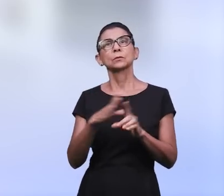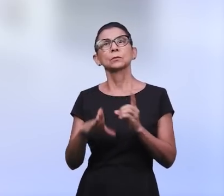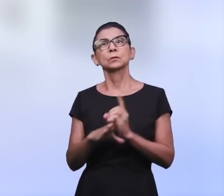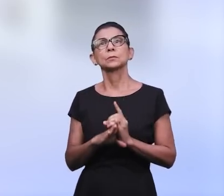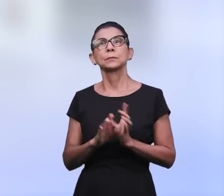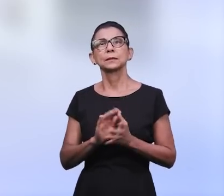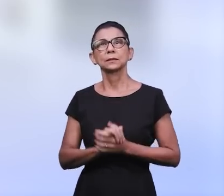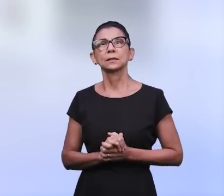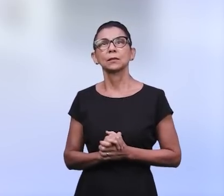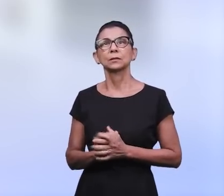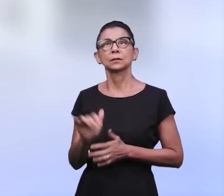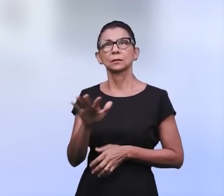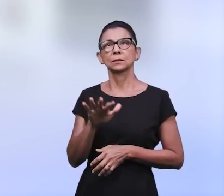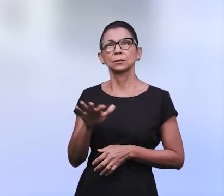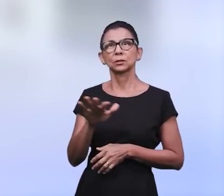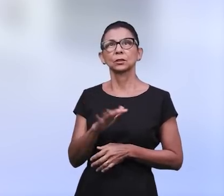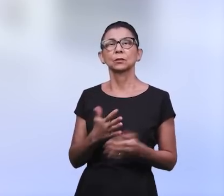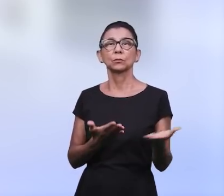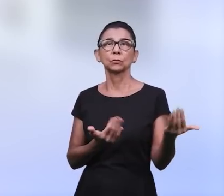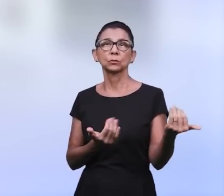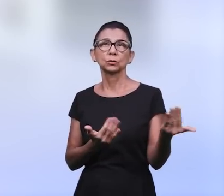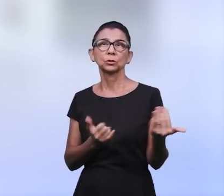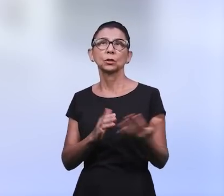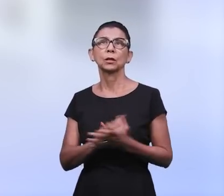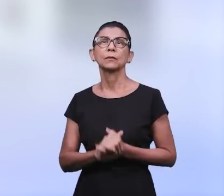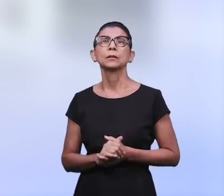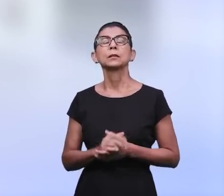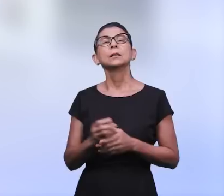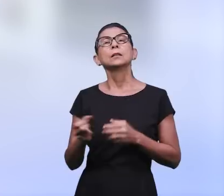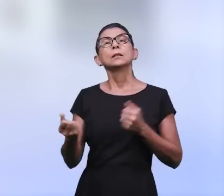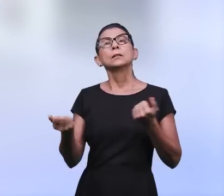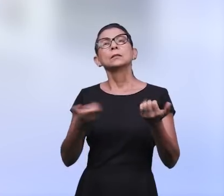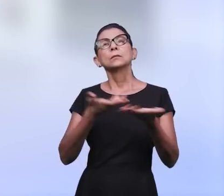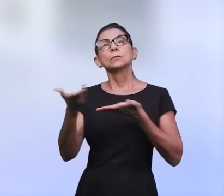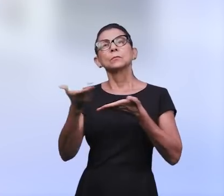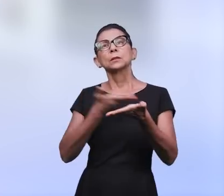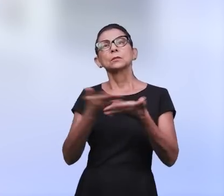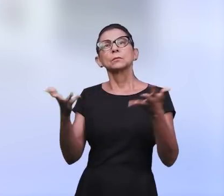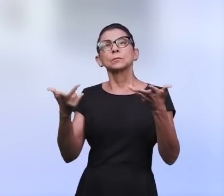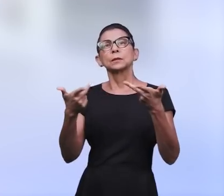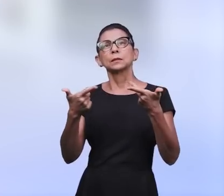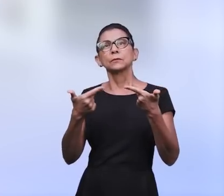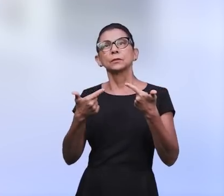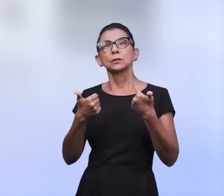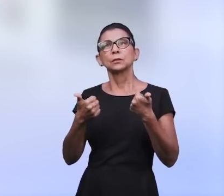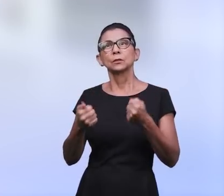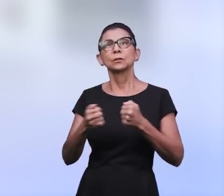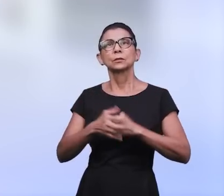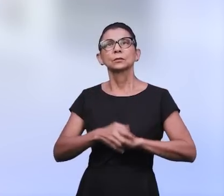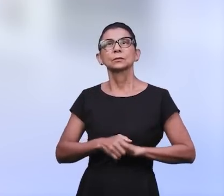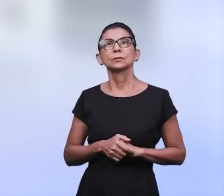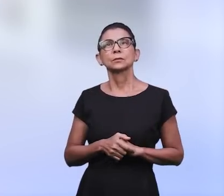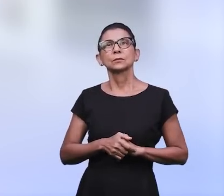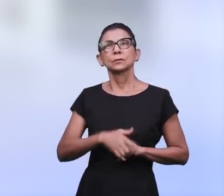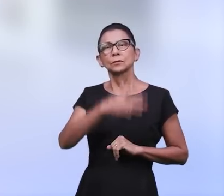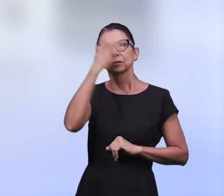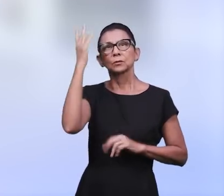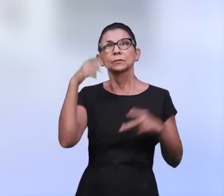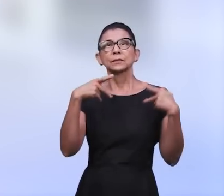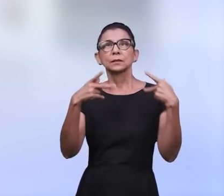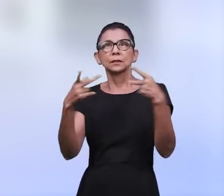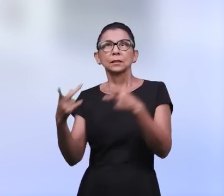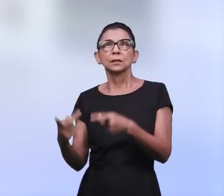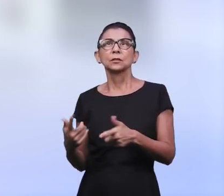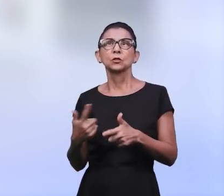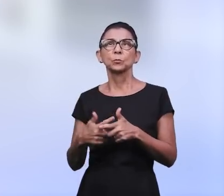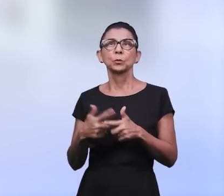in our Ottawa church for the youth, and I wanted to share how amazing it was to have these visitors and youth here with us tonight, because we all received